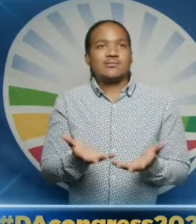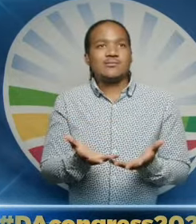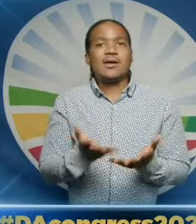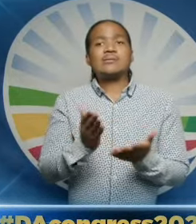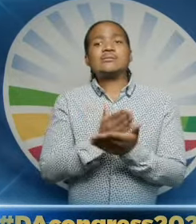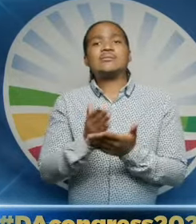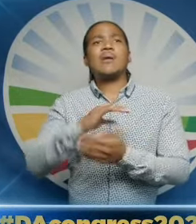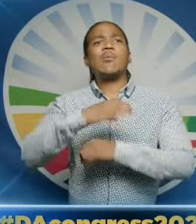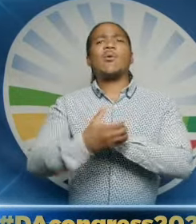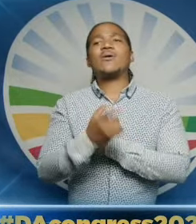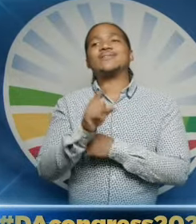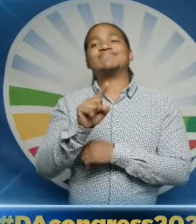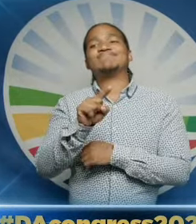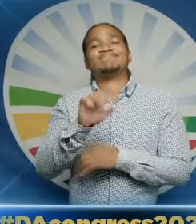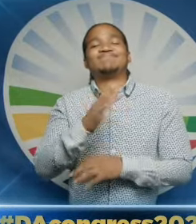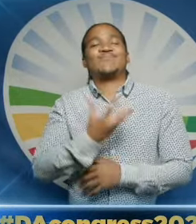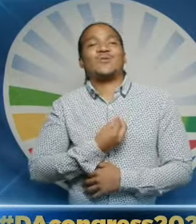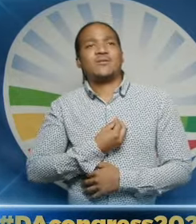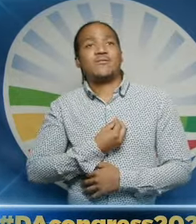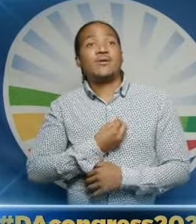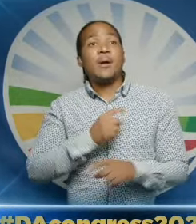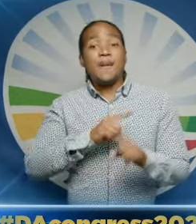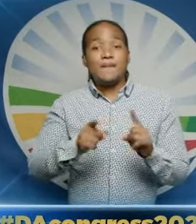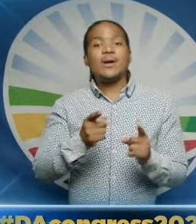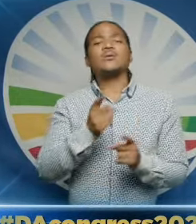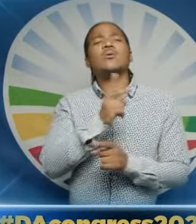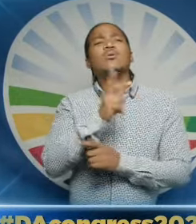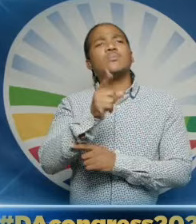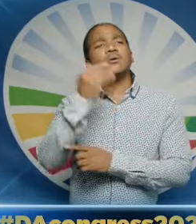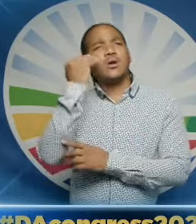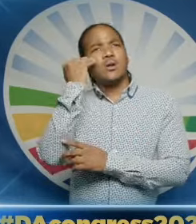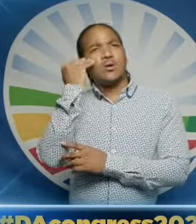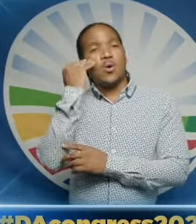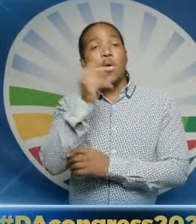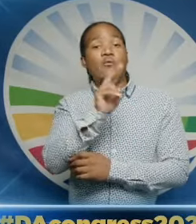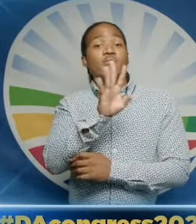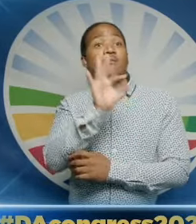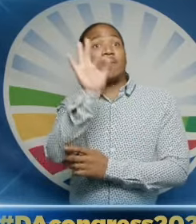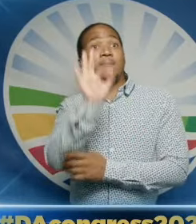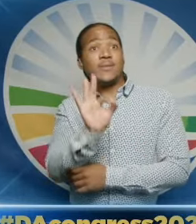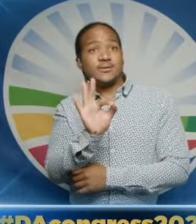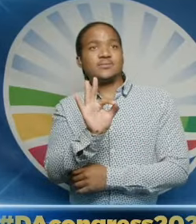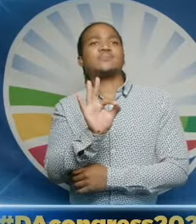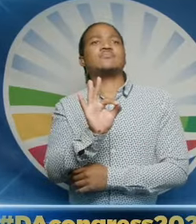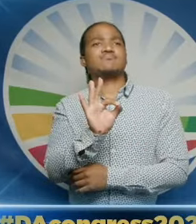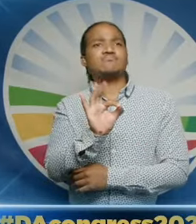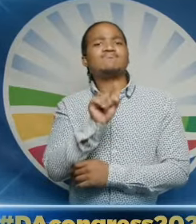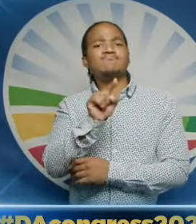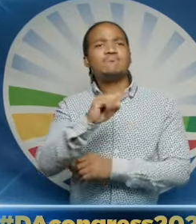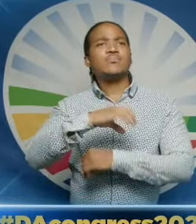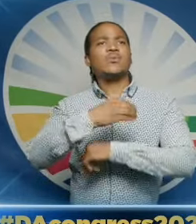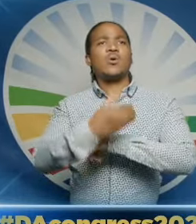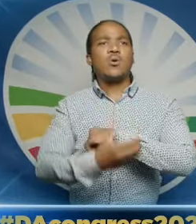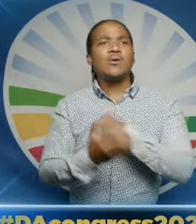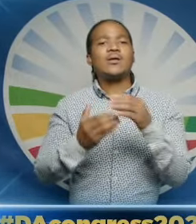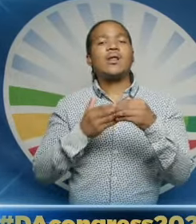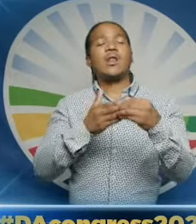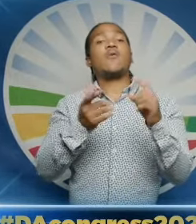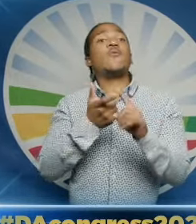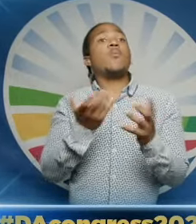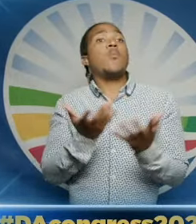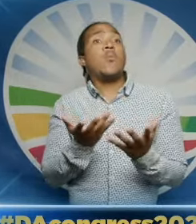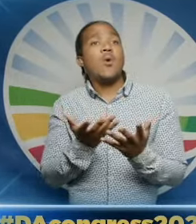have congresses at all. But we also say at least 45% of our Congress delegates must come